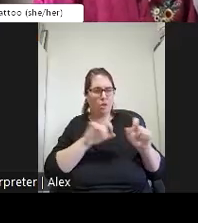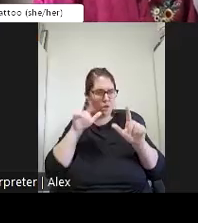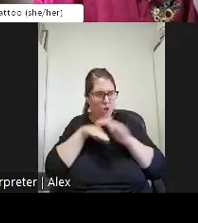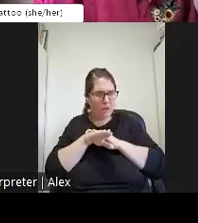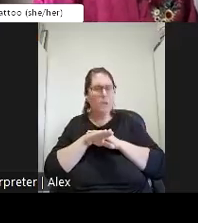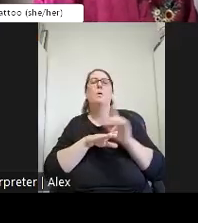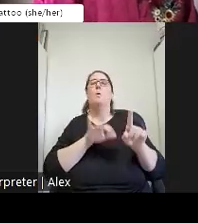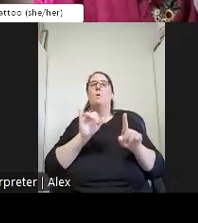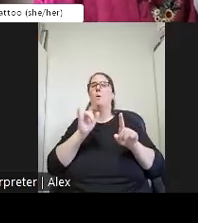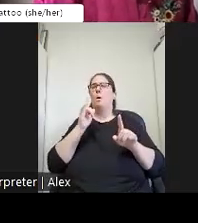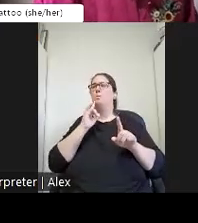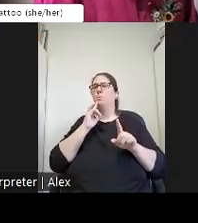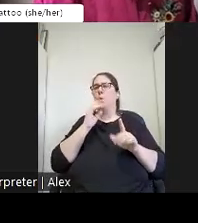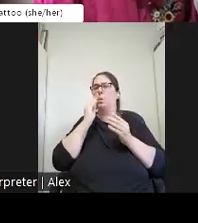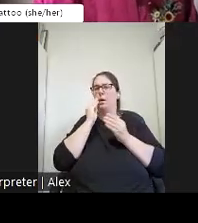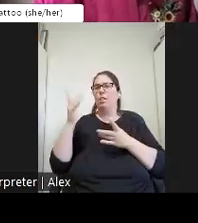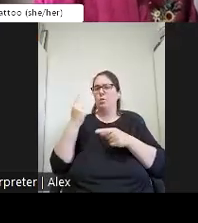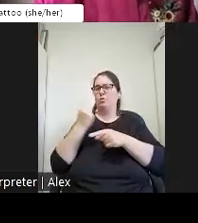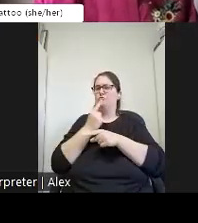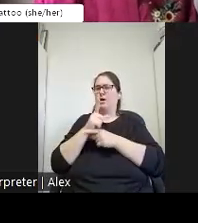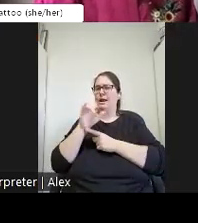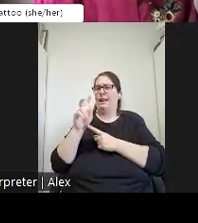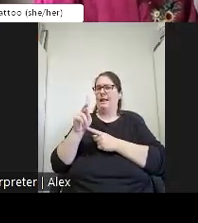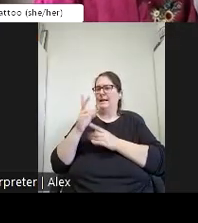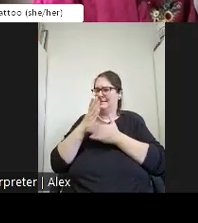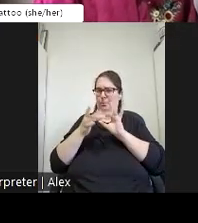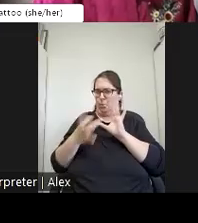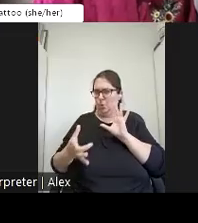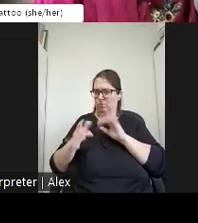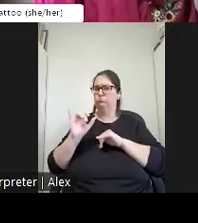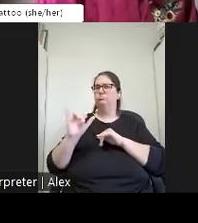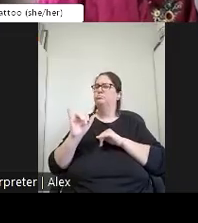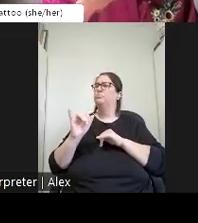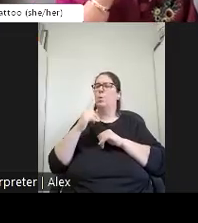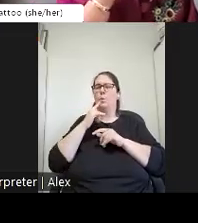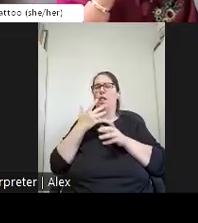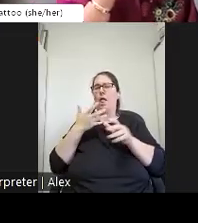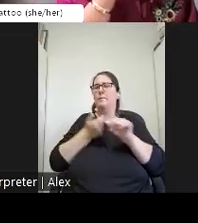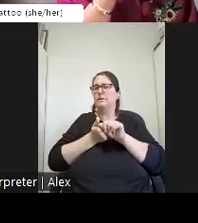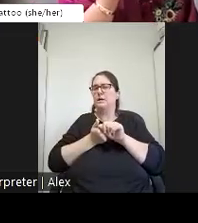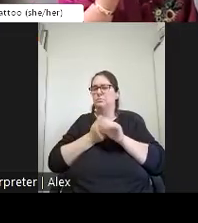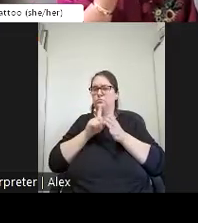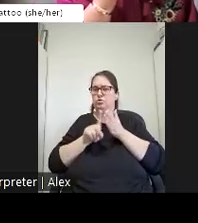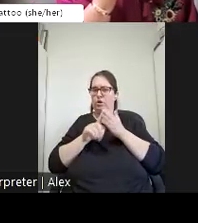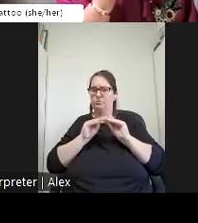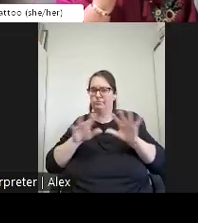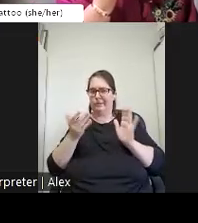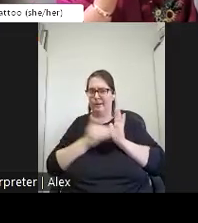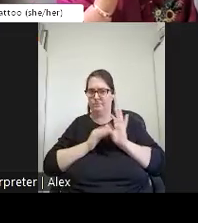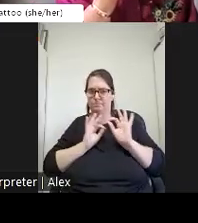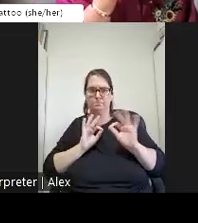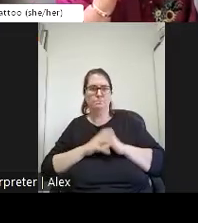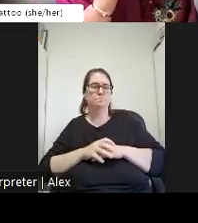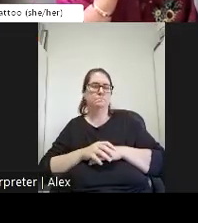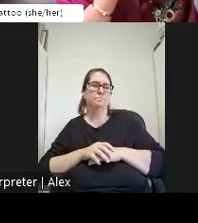we send you all the correct links. If the links are not working right now, we will send them again by the end